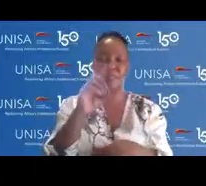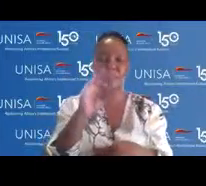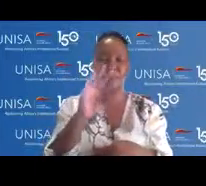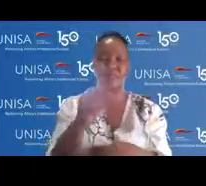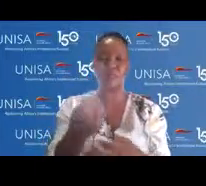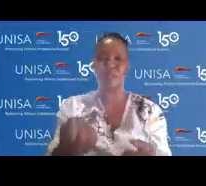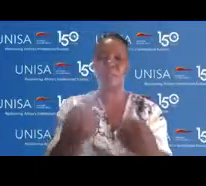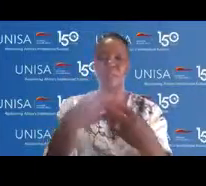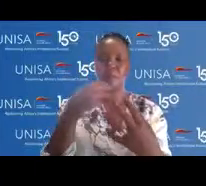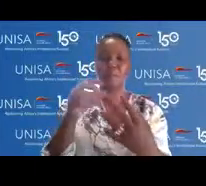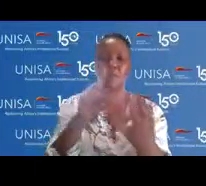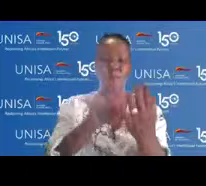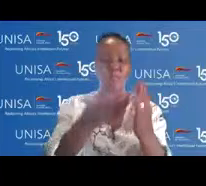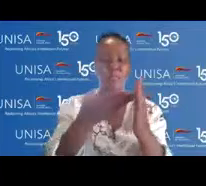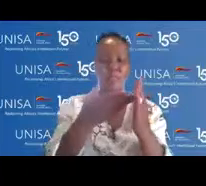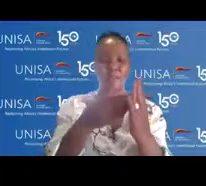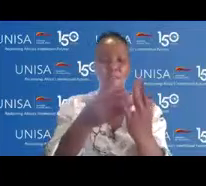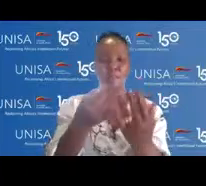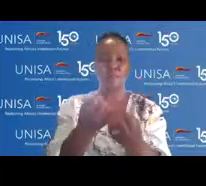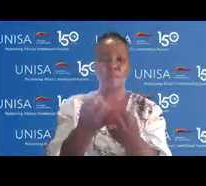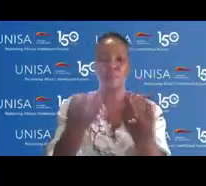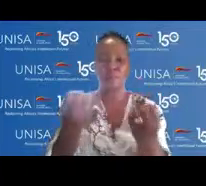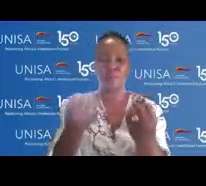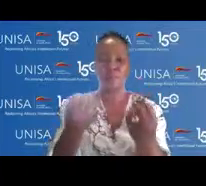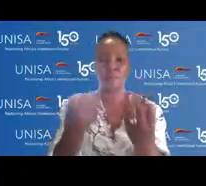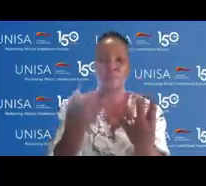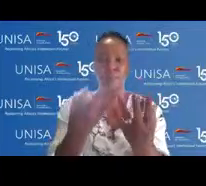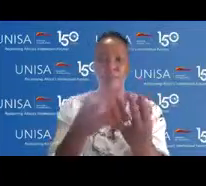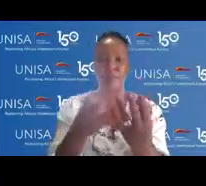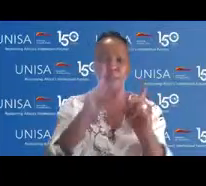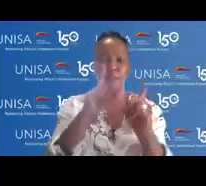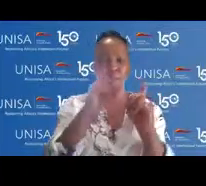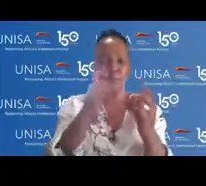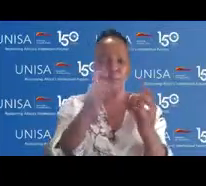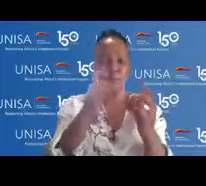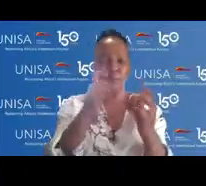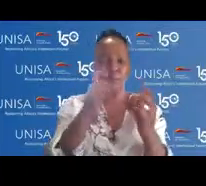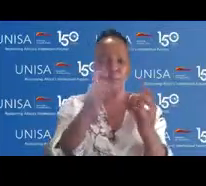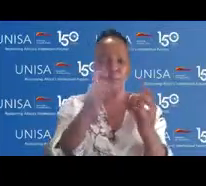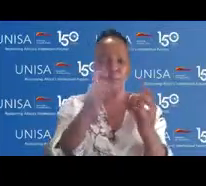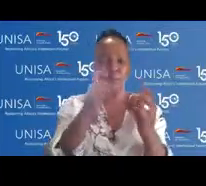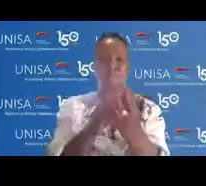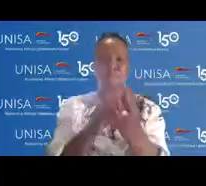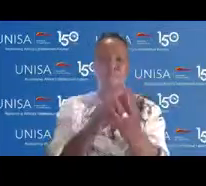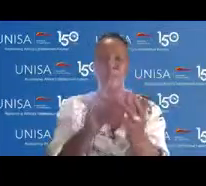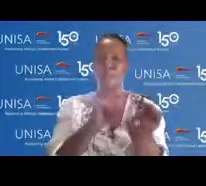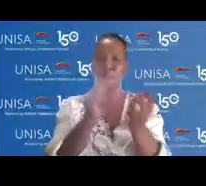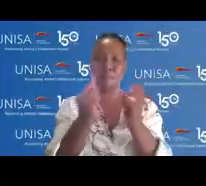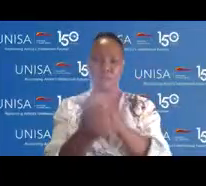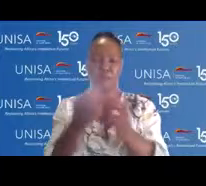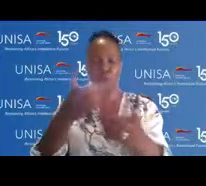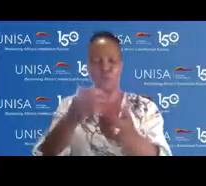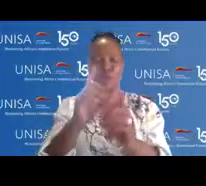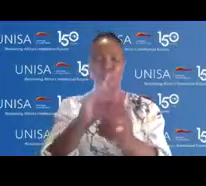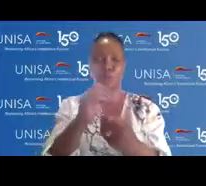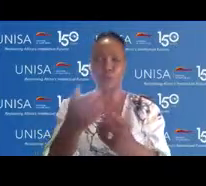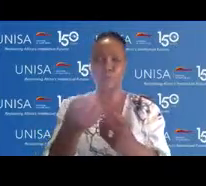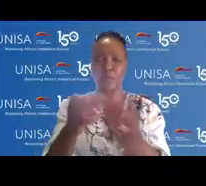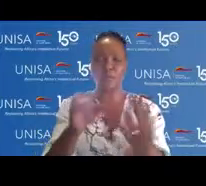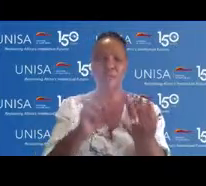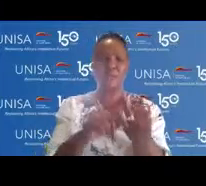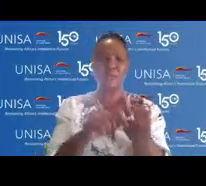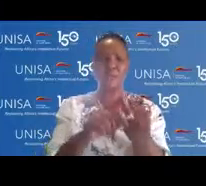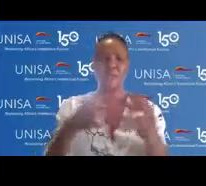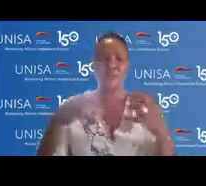And you can see that you can capture a photo, you can import a photo, or import a document, or merge two